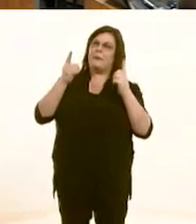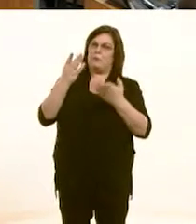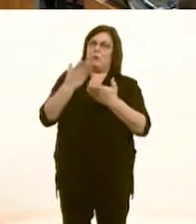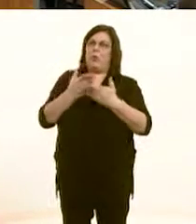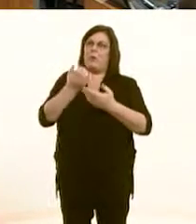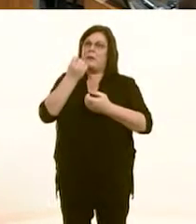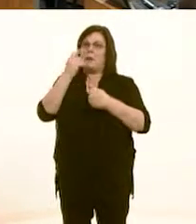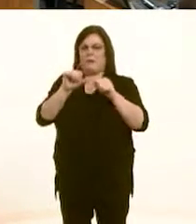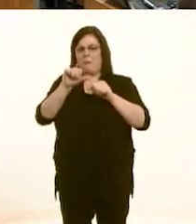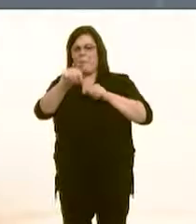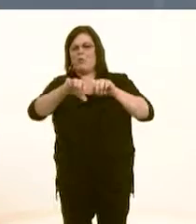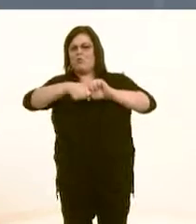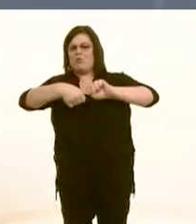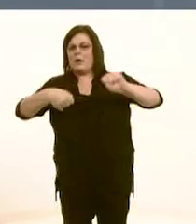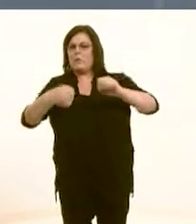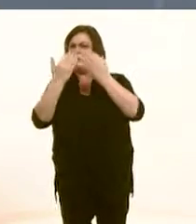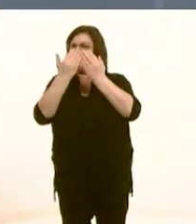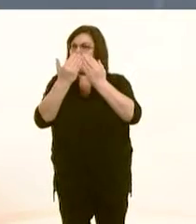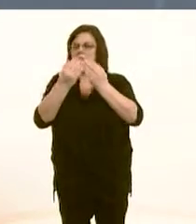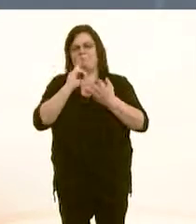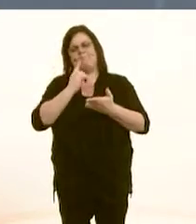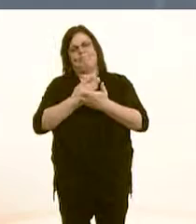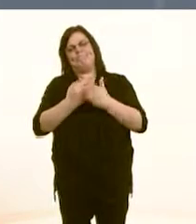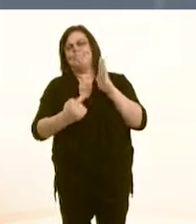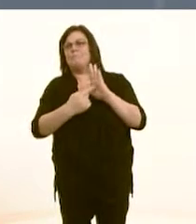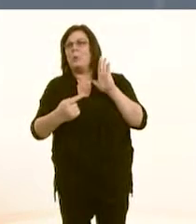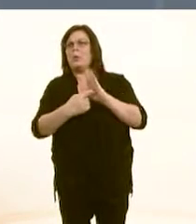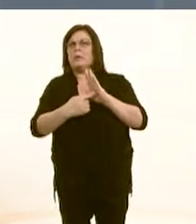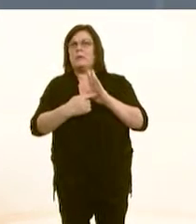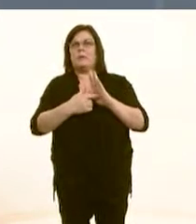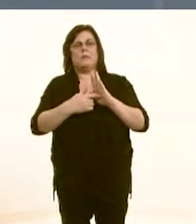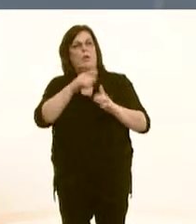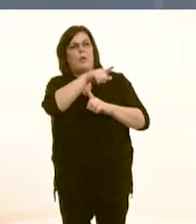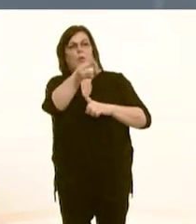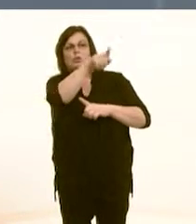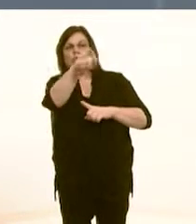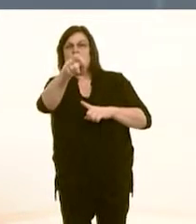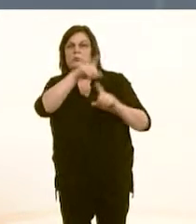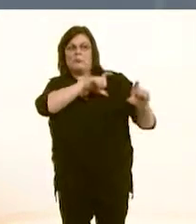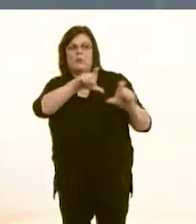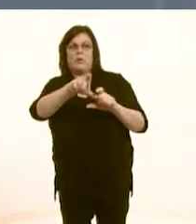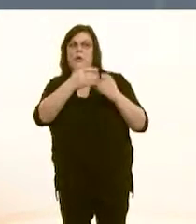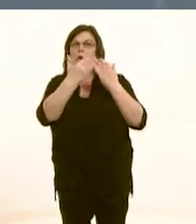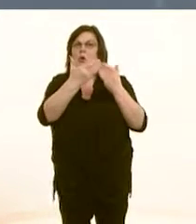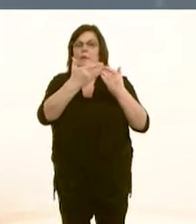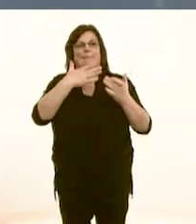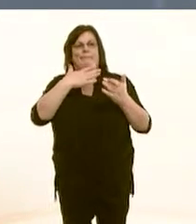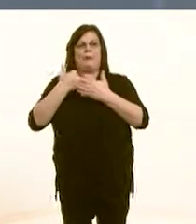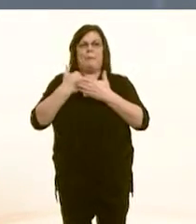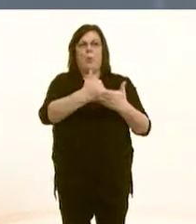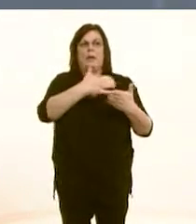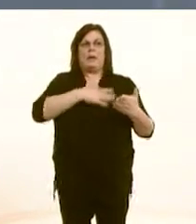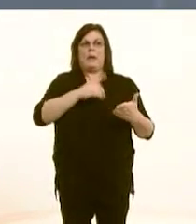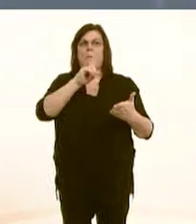of postgraduate study and how crucial it is that a support system is in place to help those students. But, however, I was